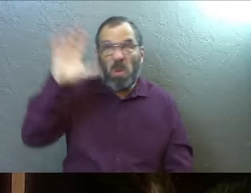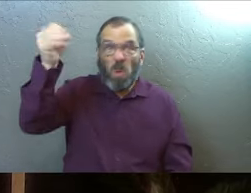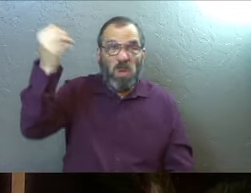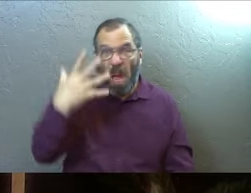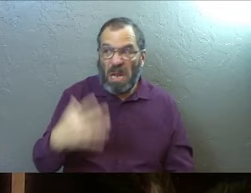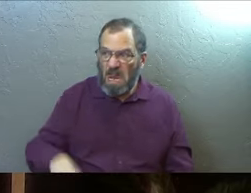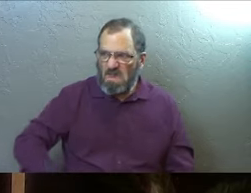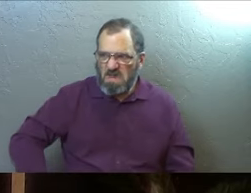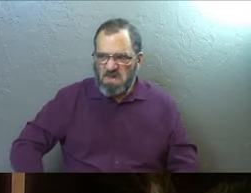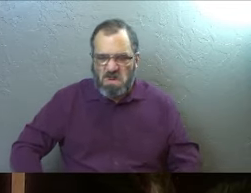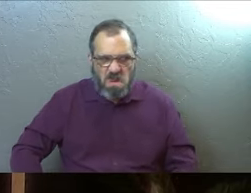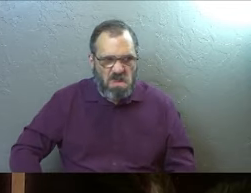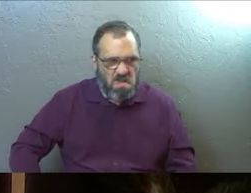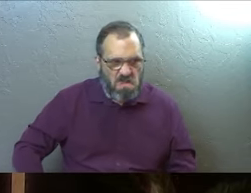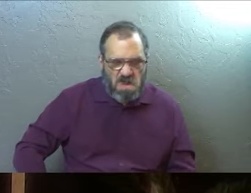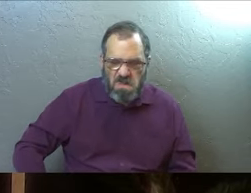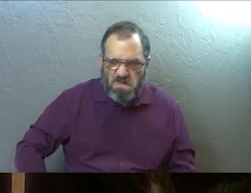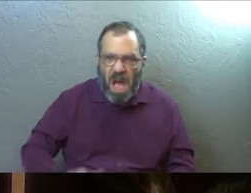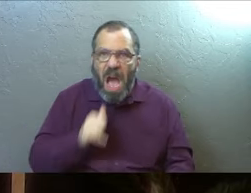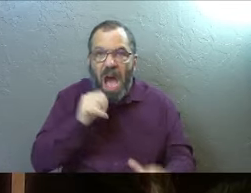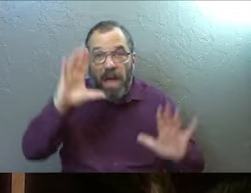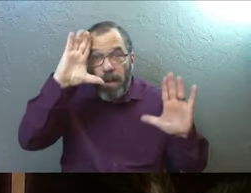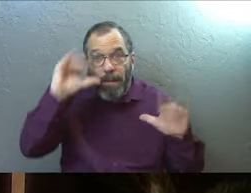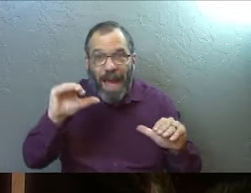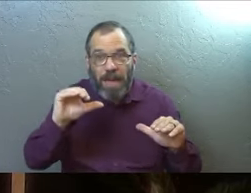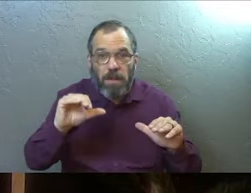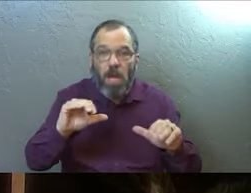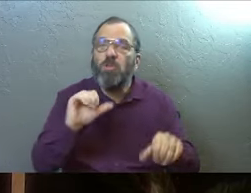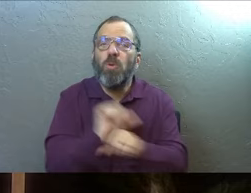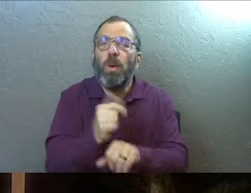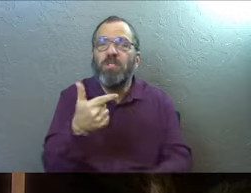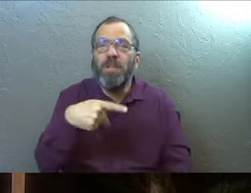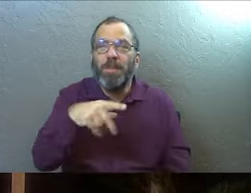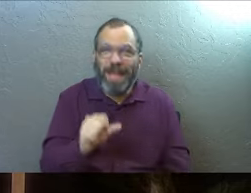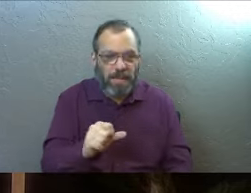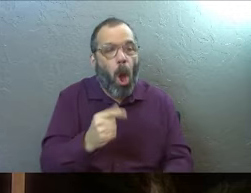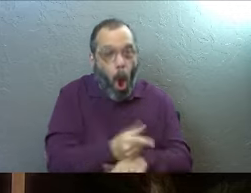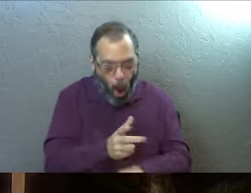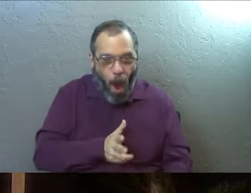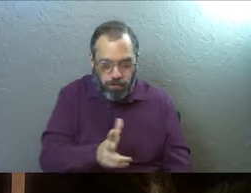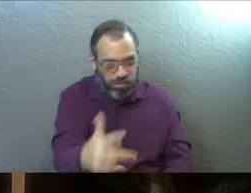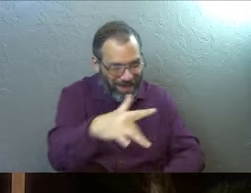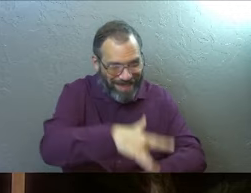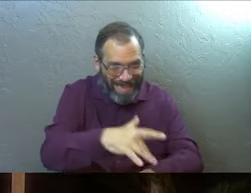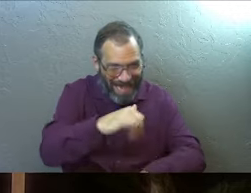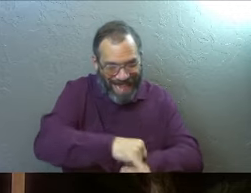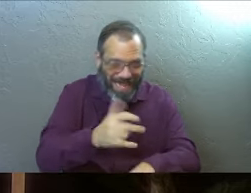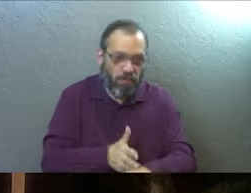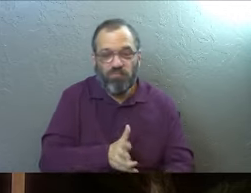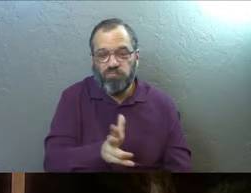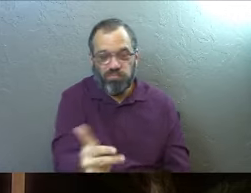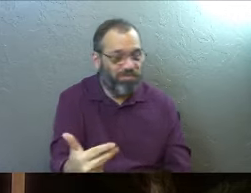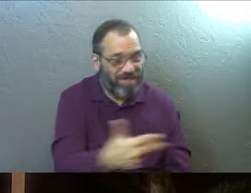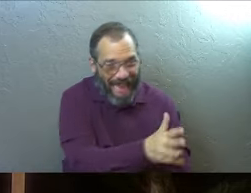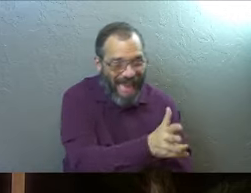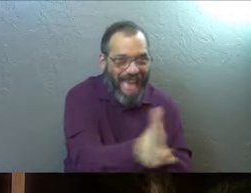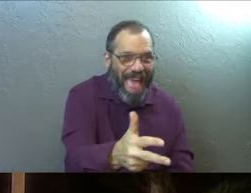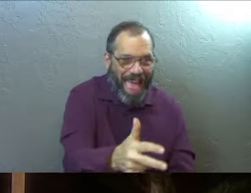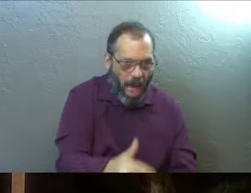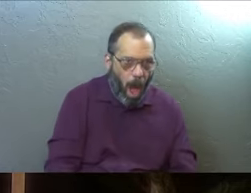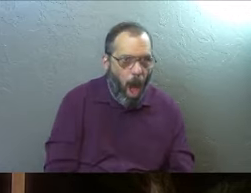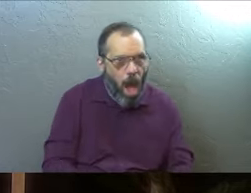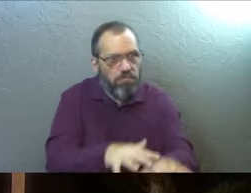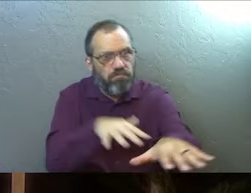sunny. So then I expected. You do it with the GPS. GPS said, we'll be here by this time. And then all of a sudden there's